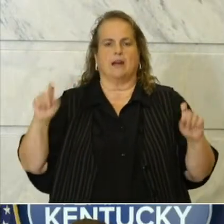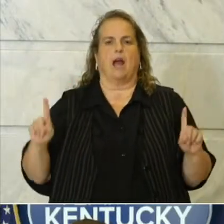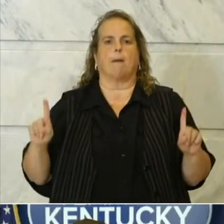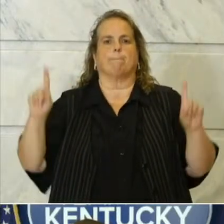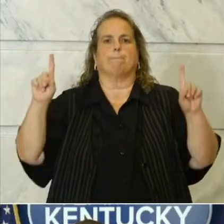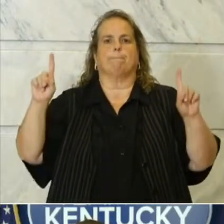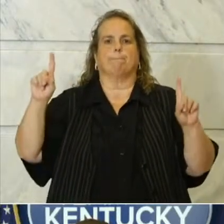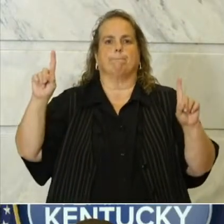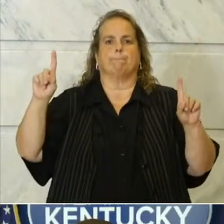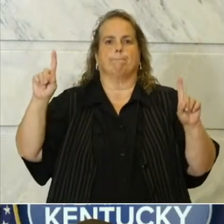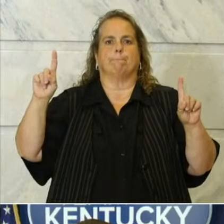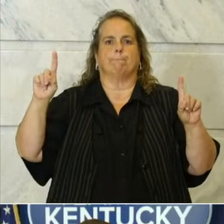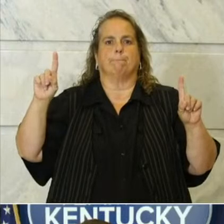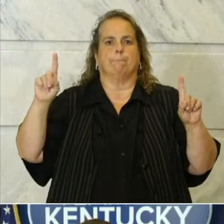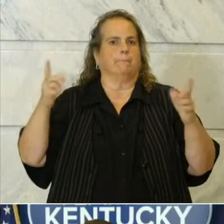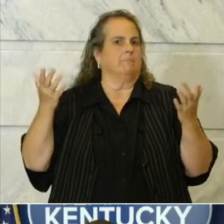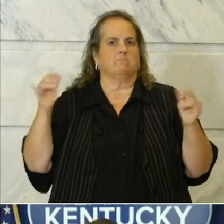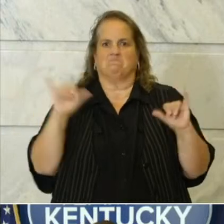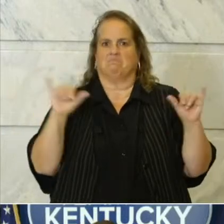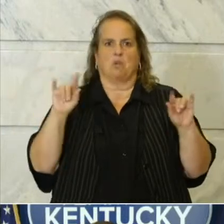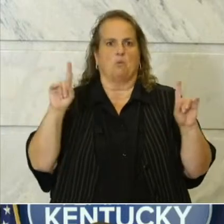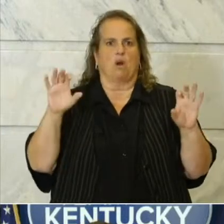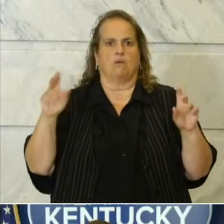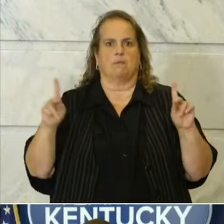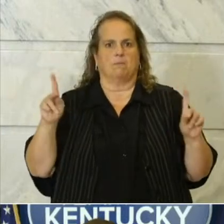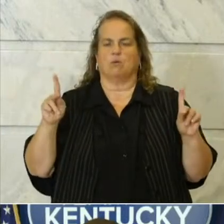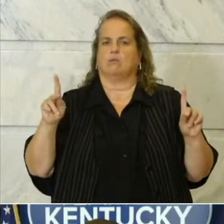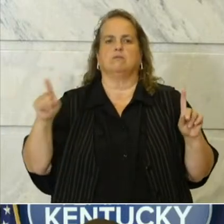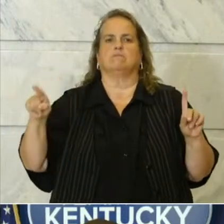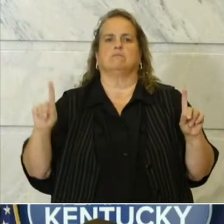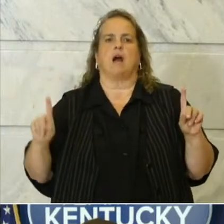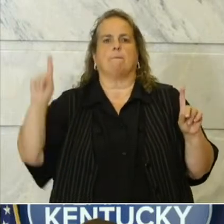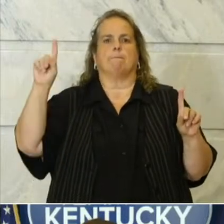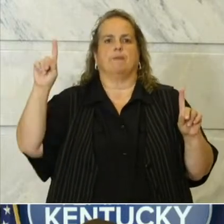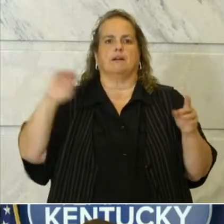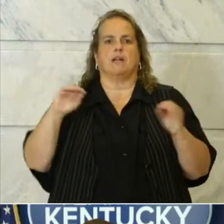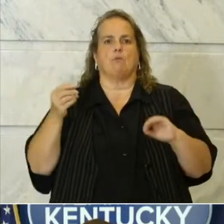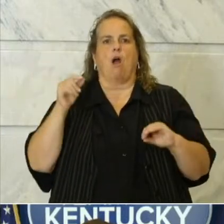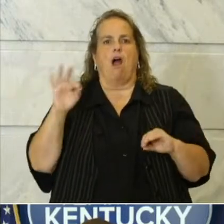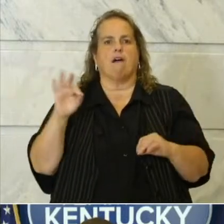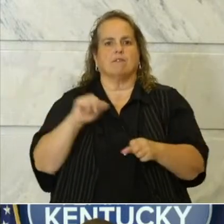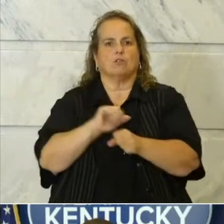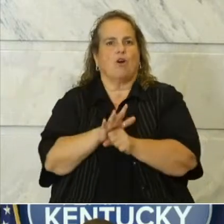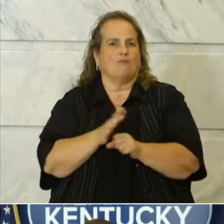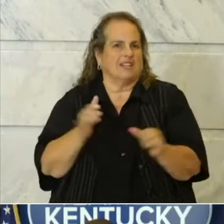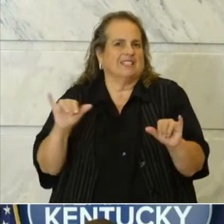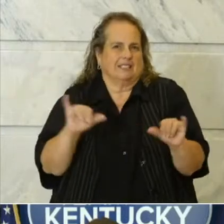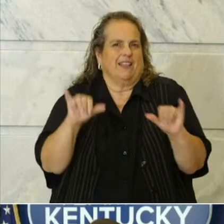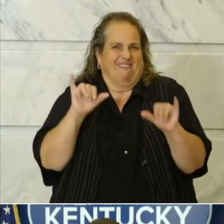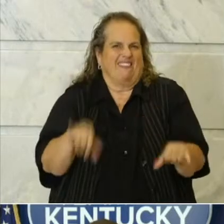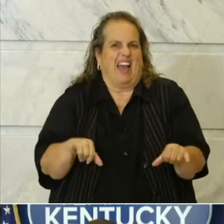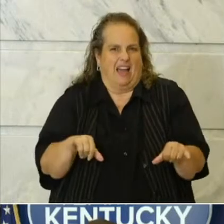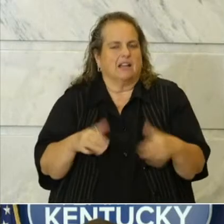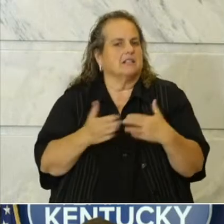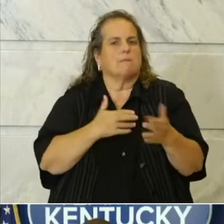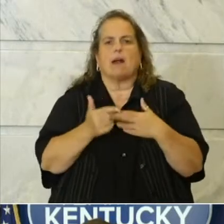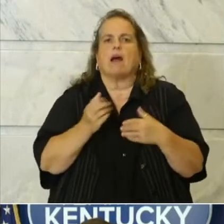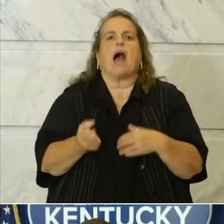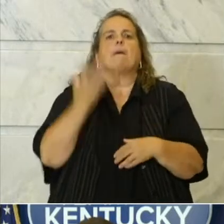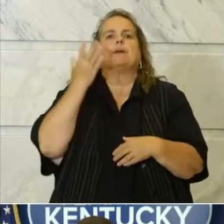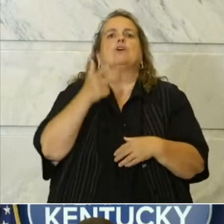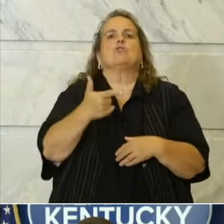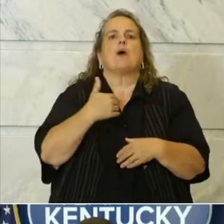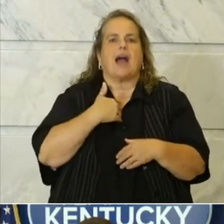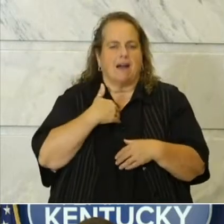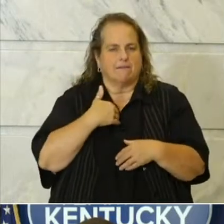get to, and as those numbers change and fluctuate, we think people can readily access it. Those states, most of which